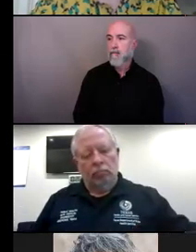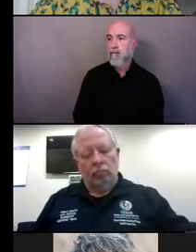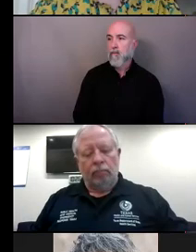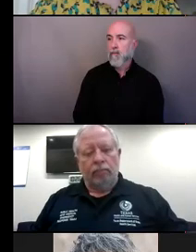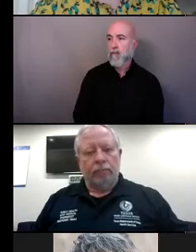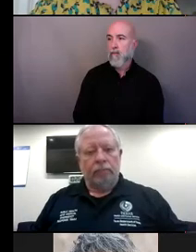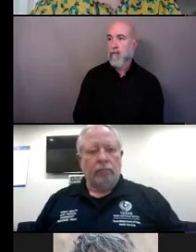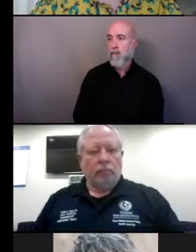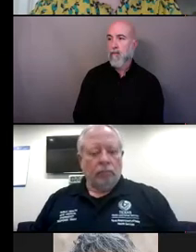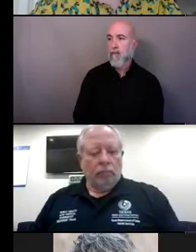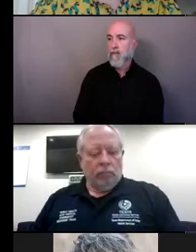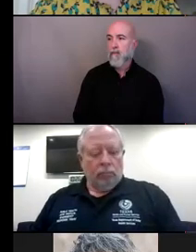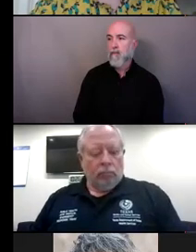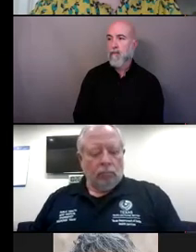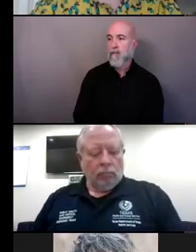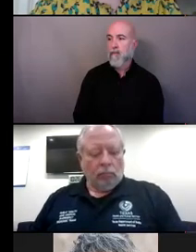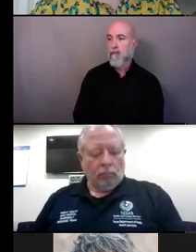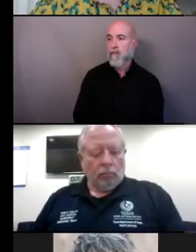pull up the website,